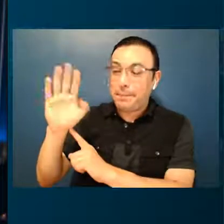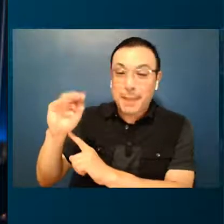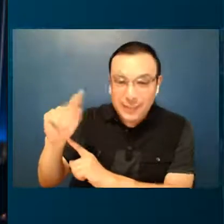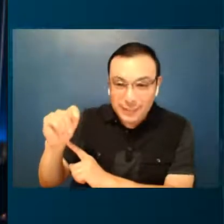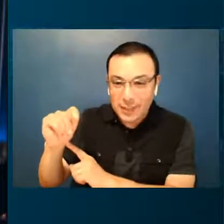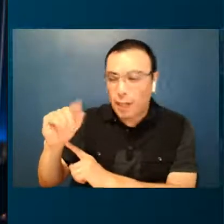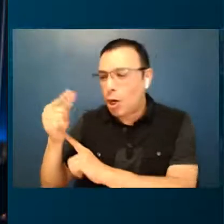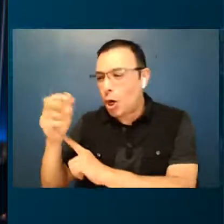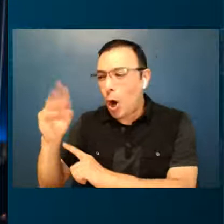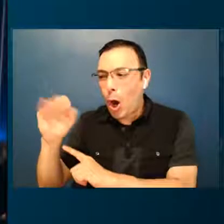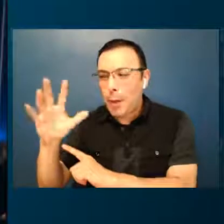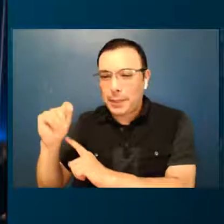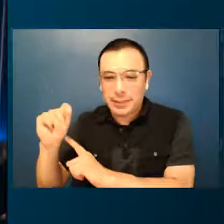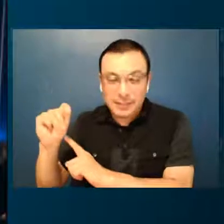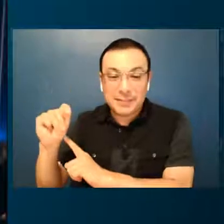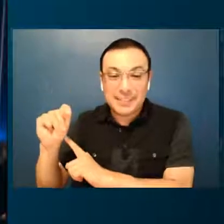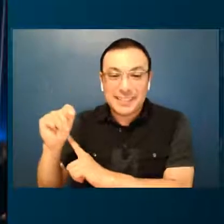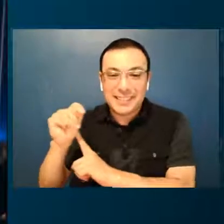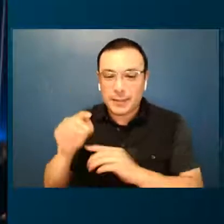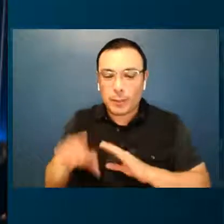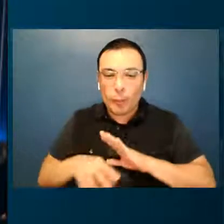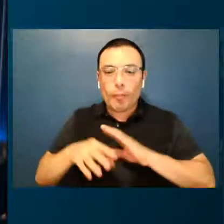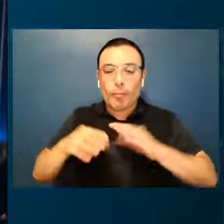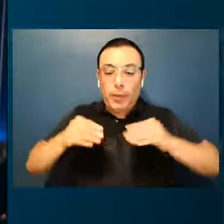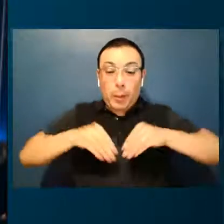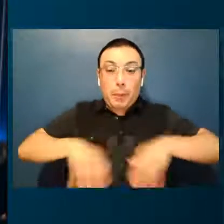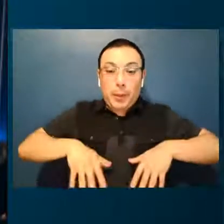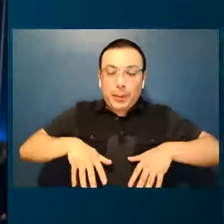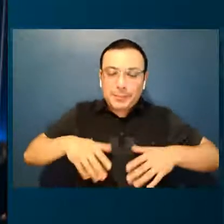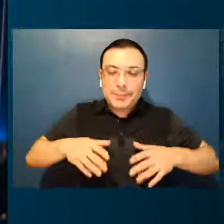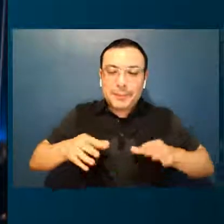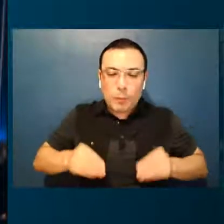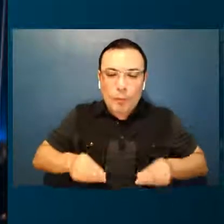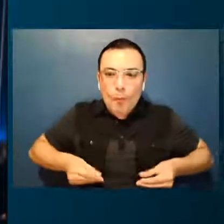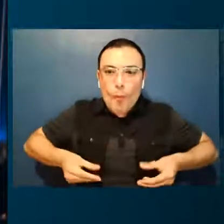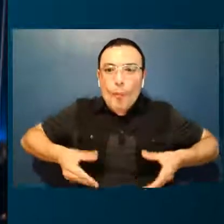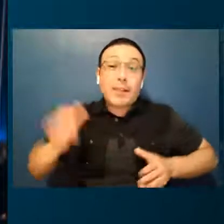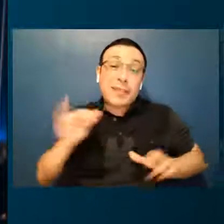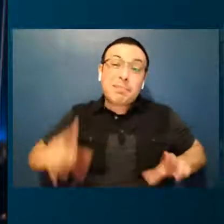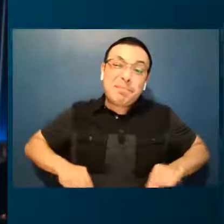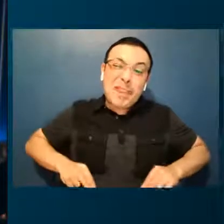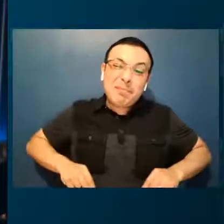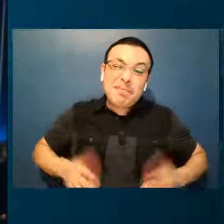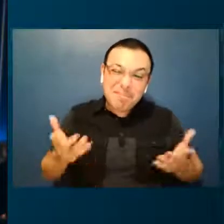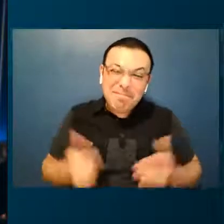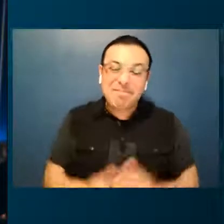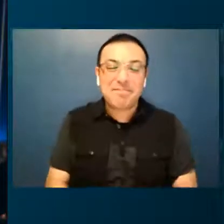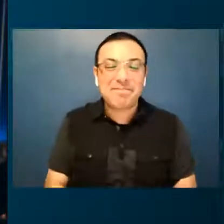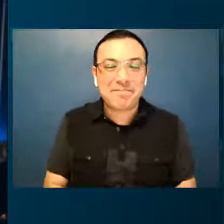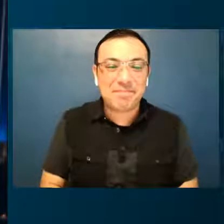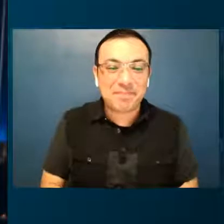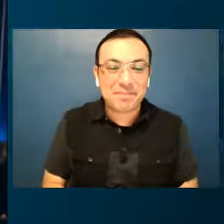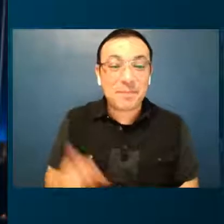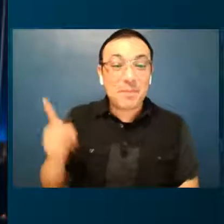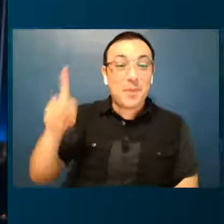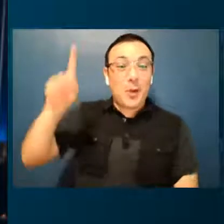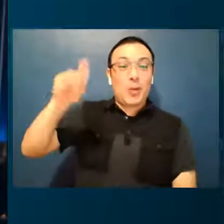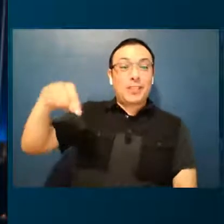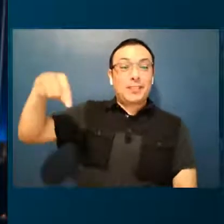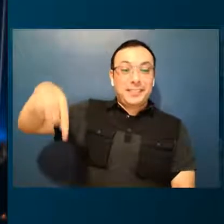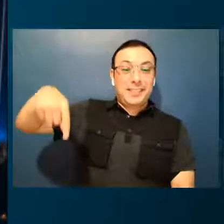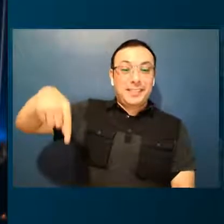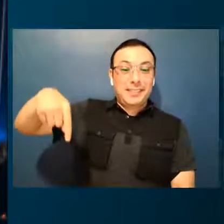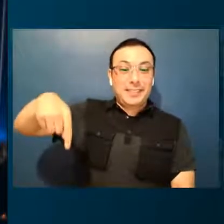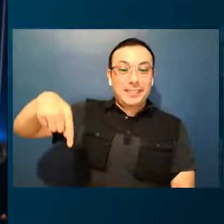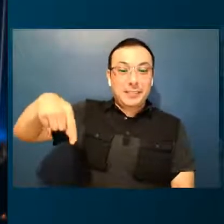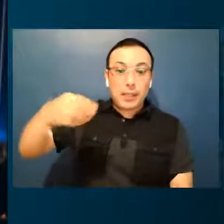How do astronauts get food and supplies while in space? So they have to take it with them. These early missions were very short, so they